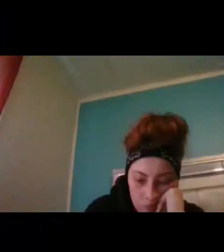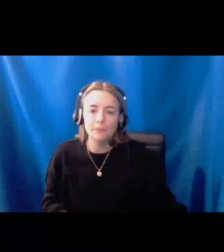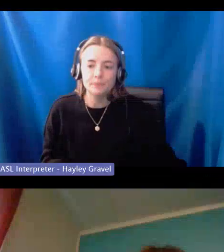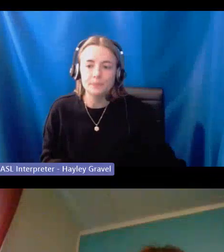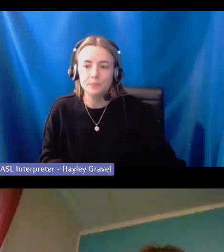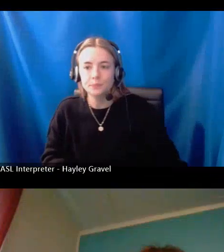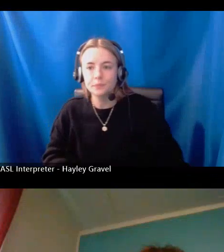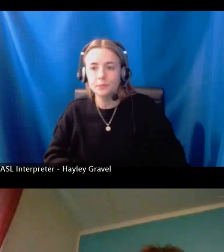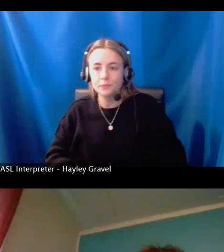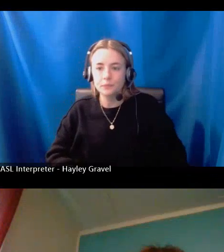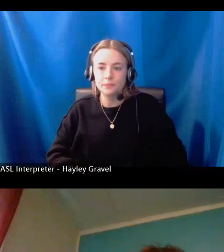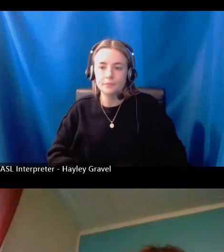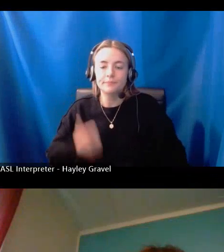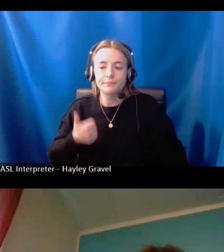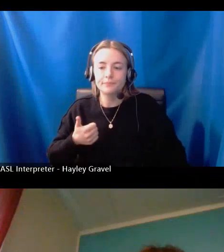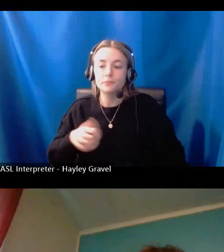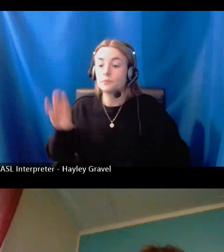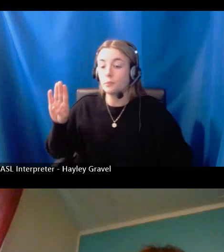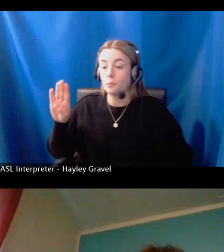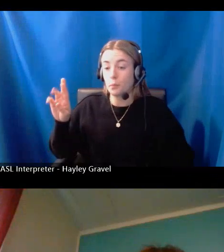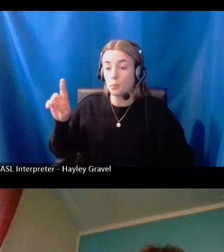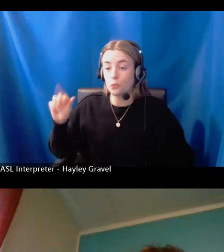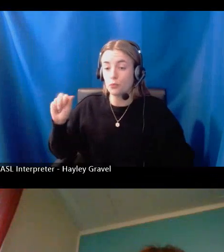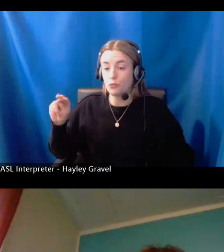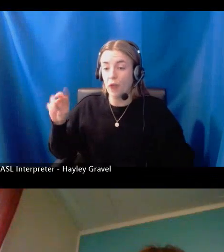Okay, thank you. Brandy.